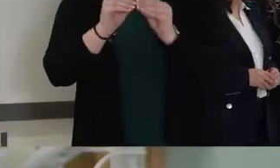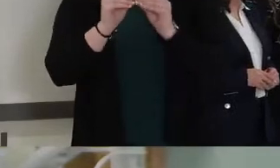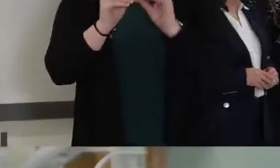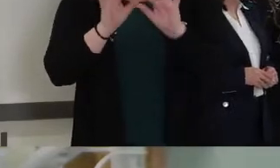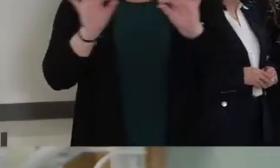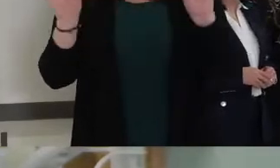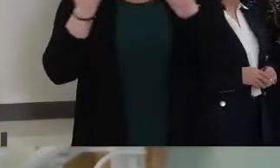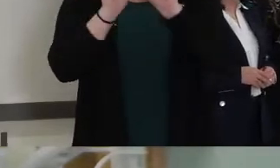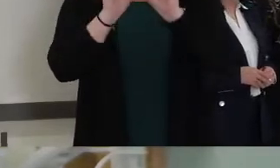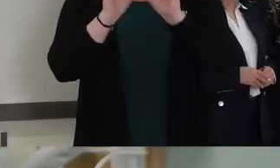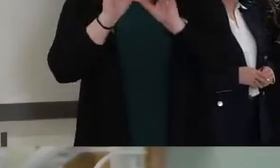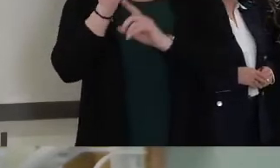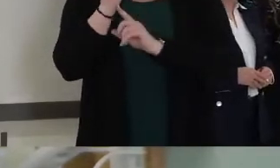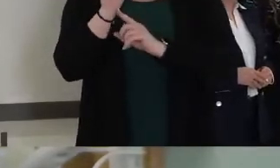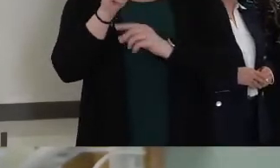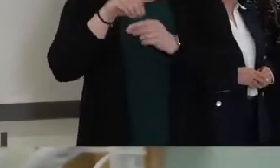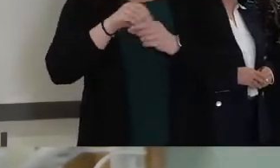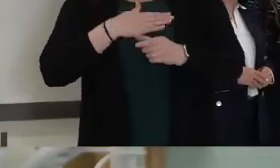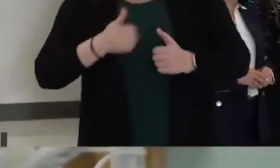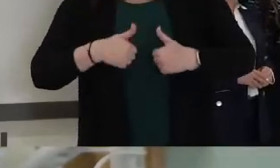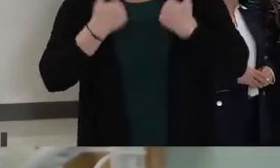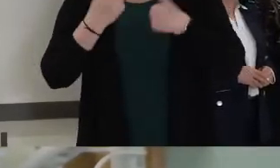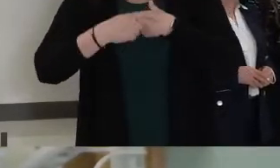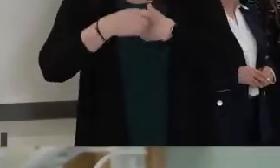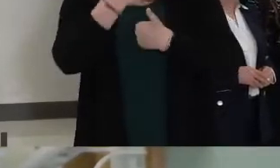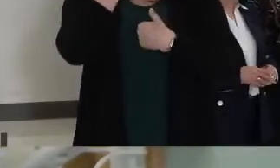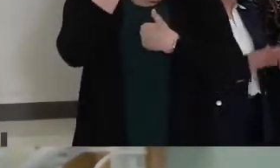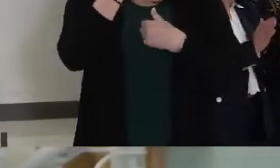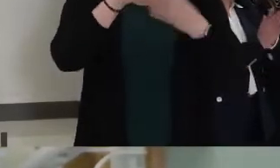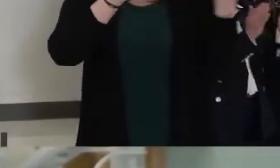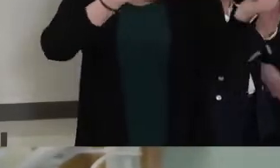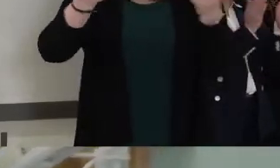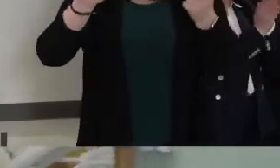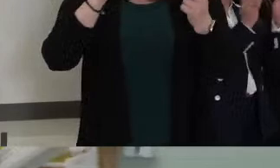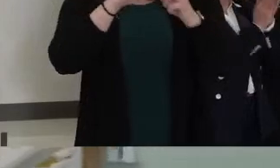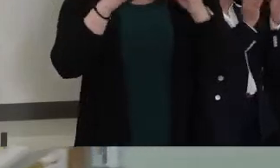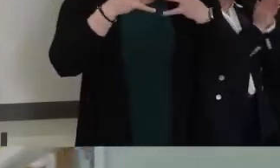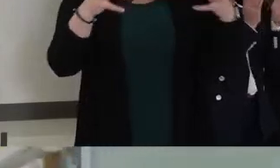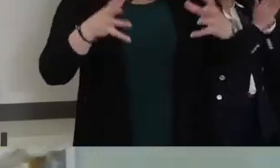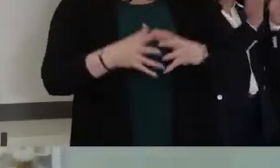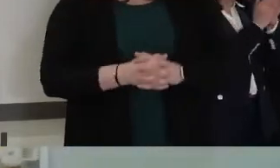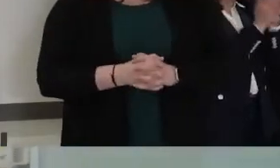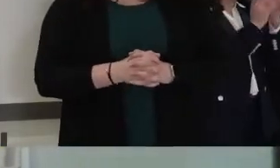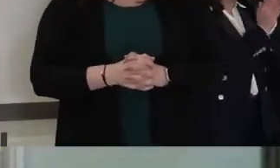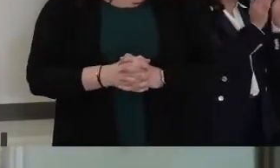relates to this issue in my lifetime. Thank you all very, very much for being here today.